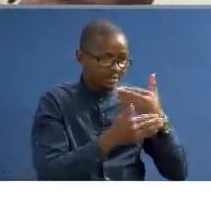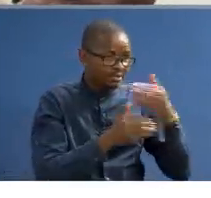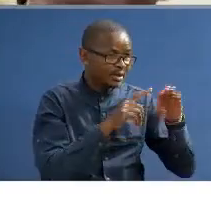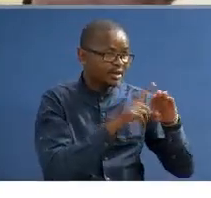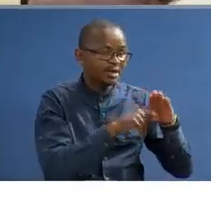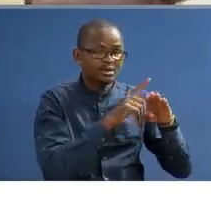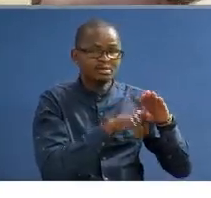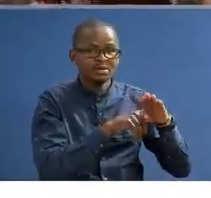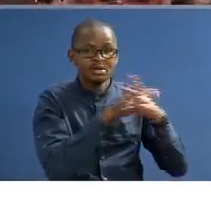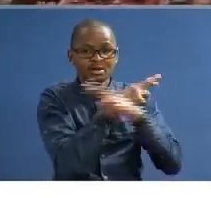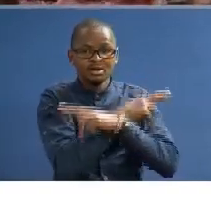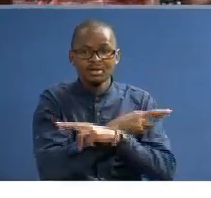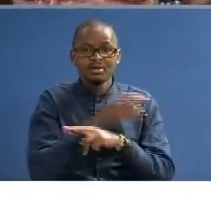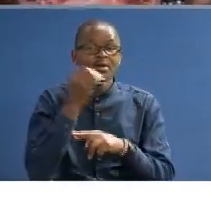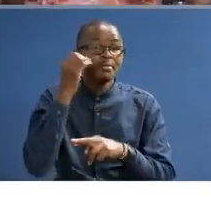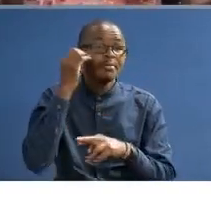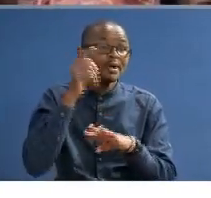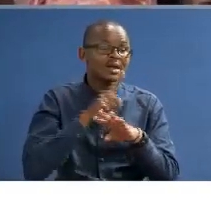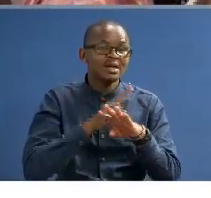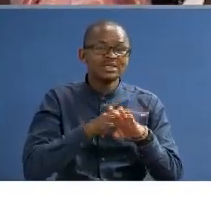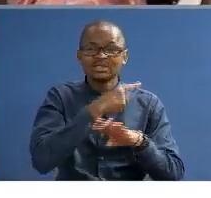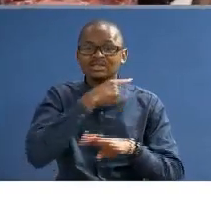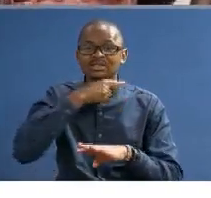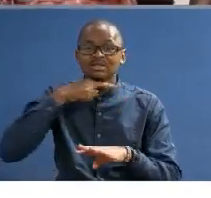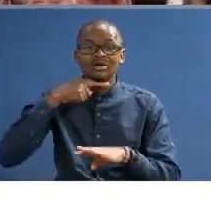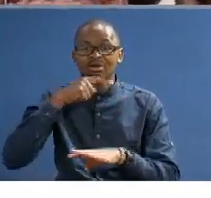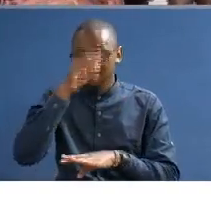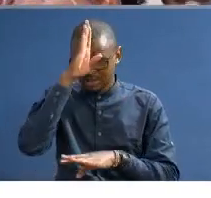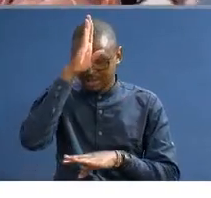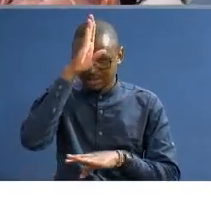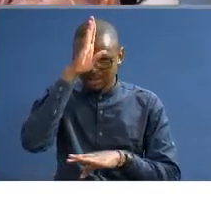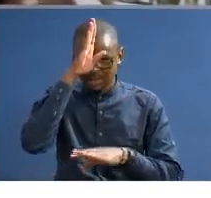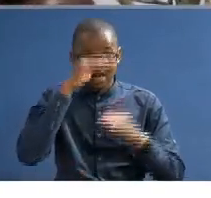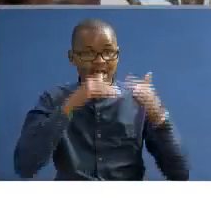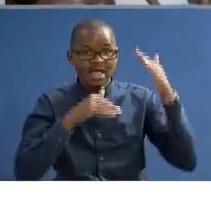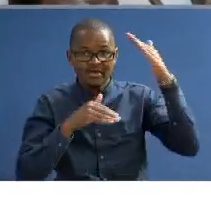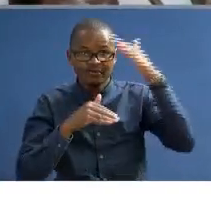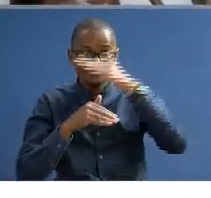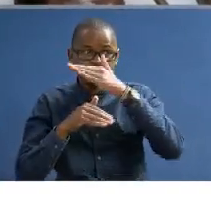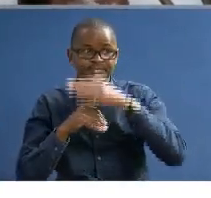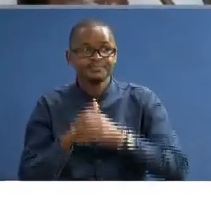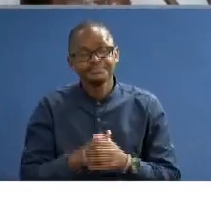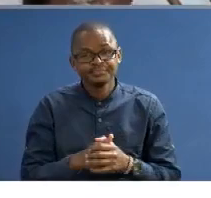while resting at his home and beheaded him on Sunday evening.